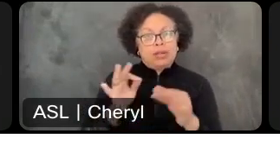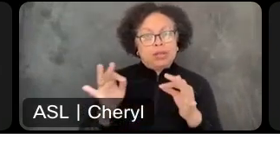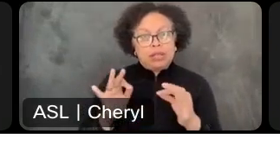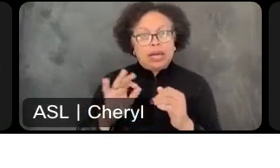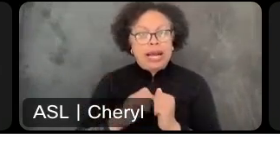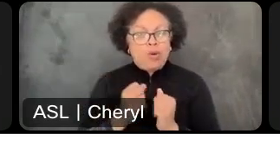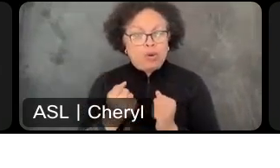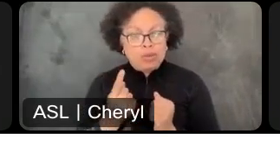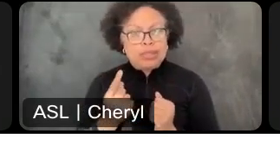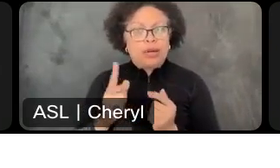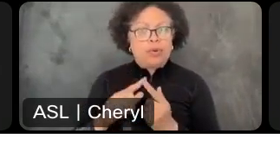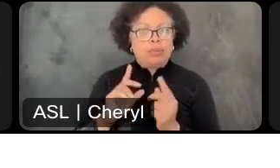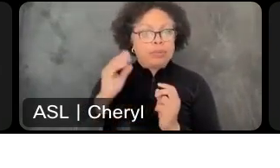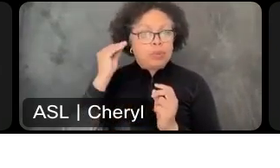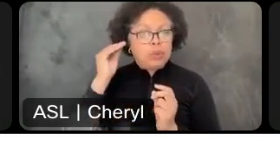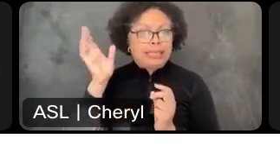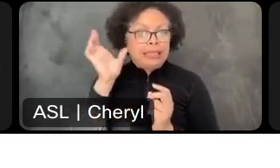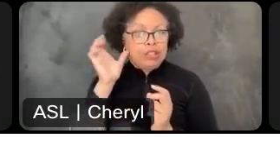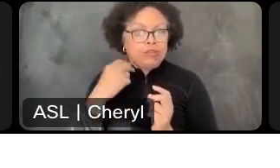with hearing voices.